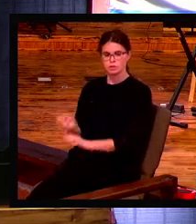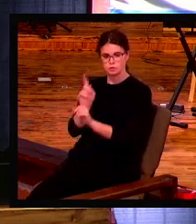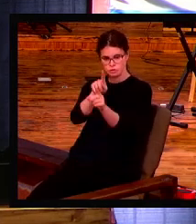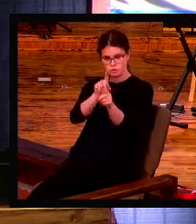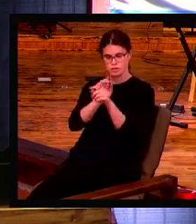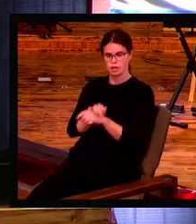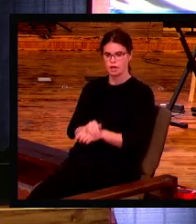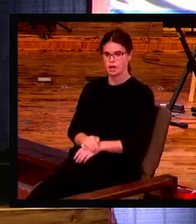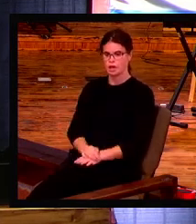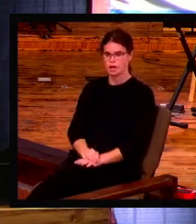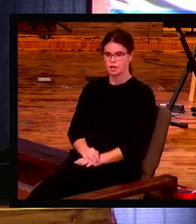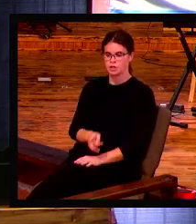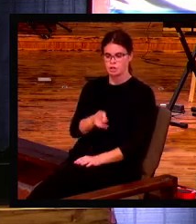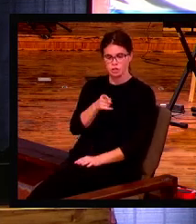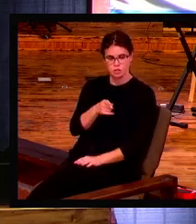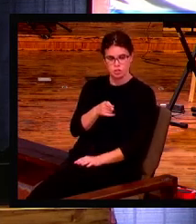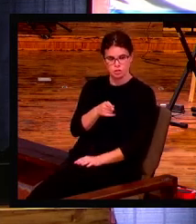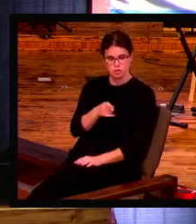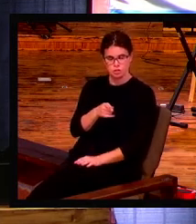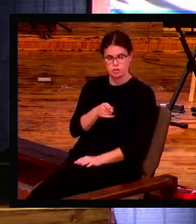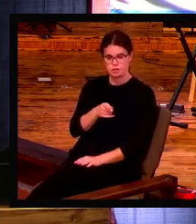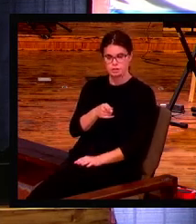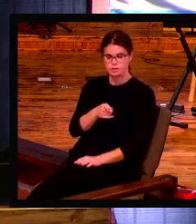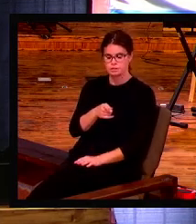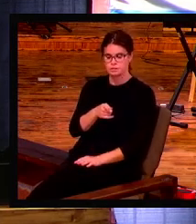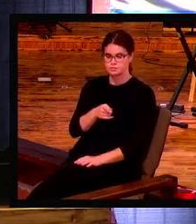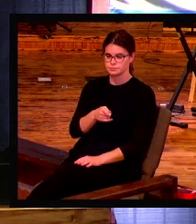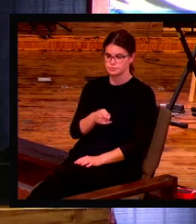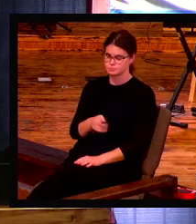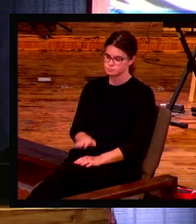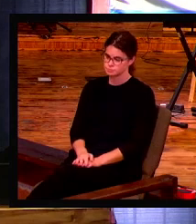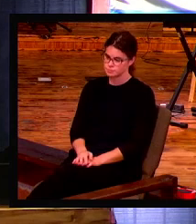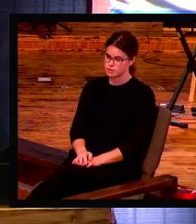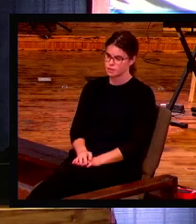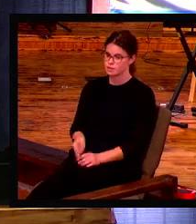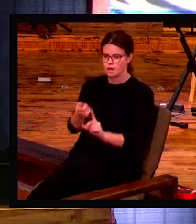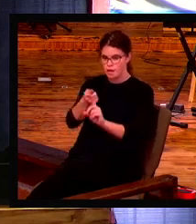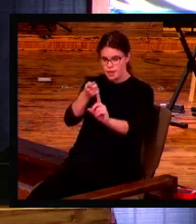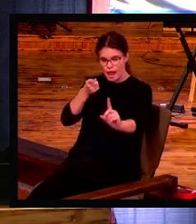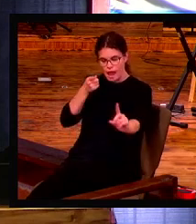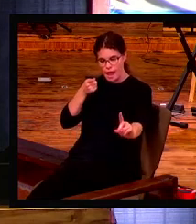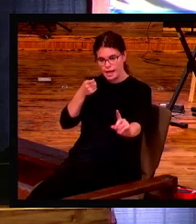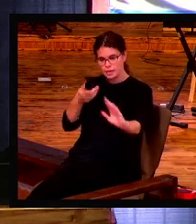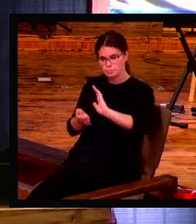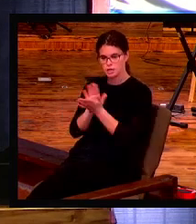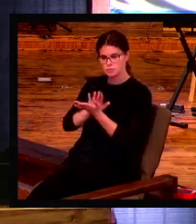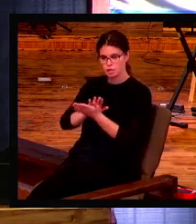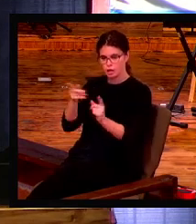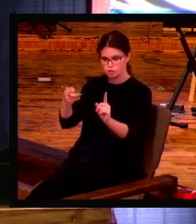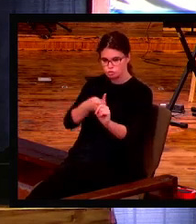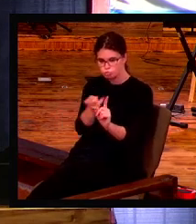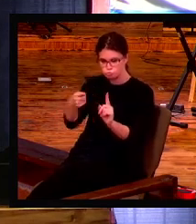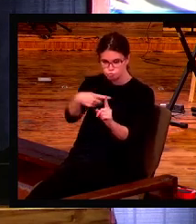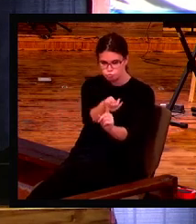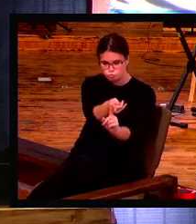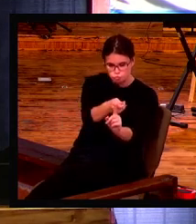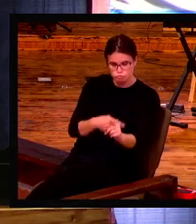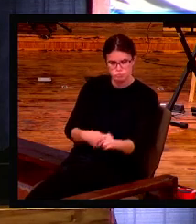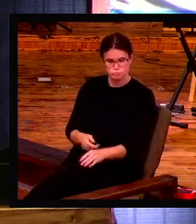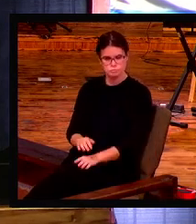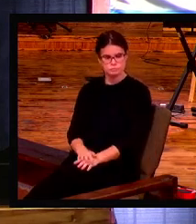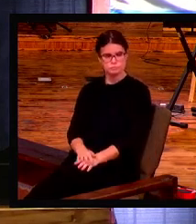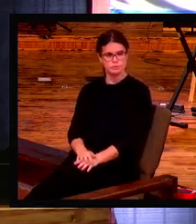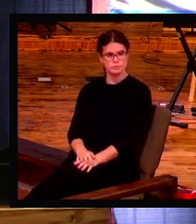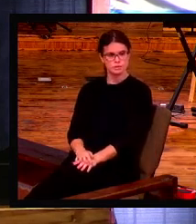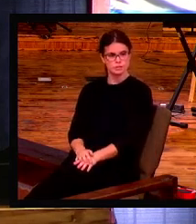The line gets all what? Gets all squiggly. Or am I the only one? Like, come on, Lord, really? You